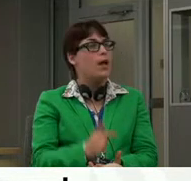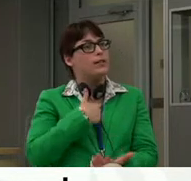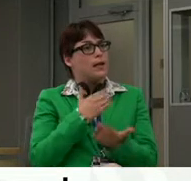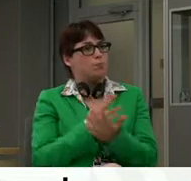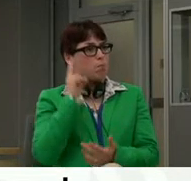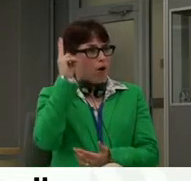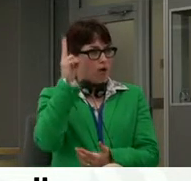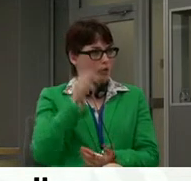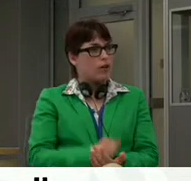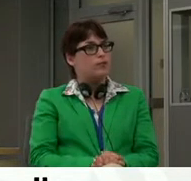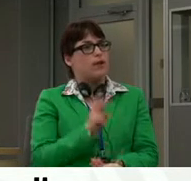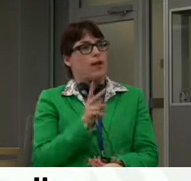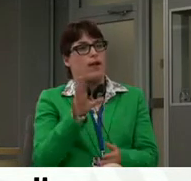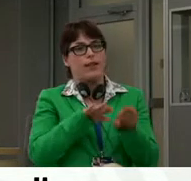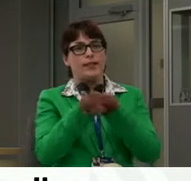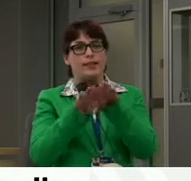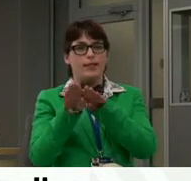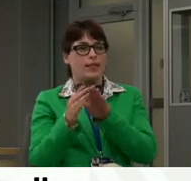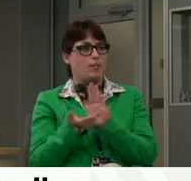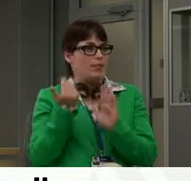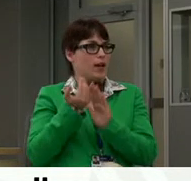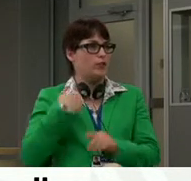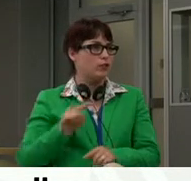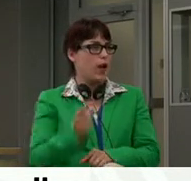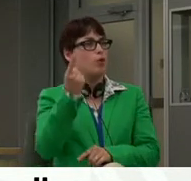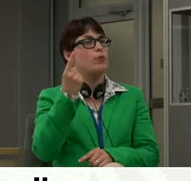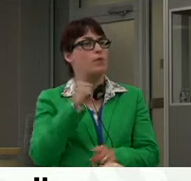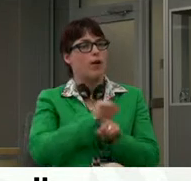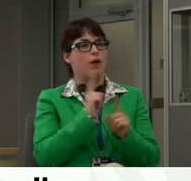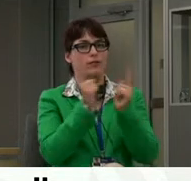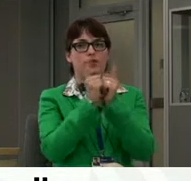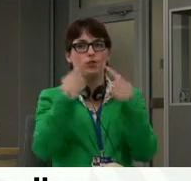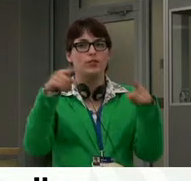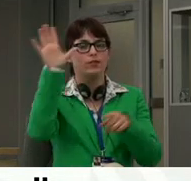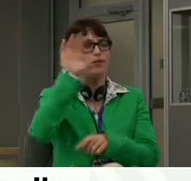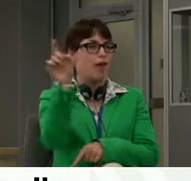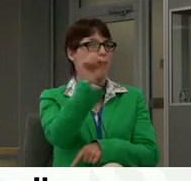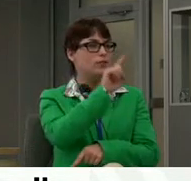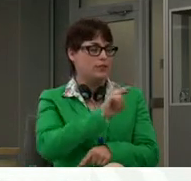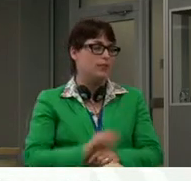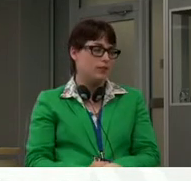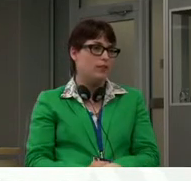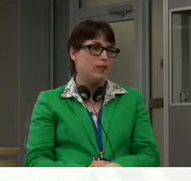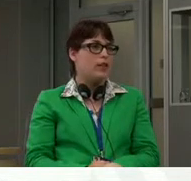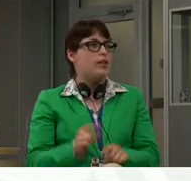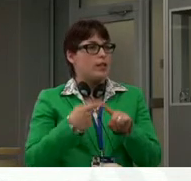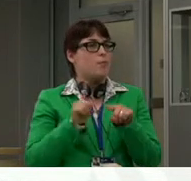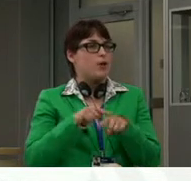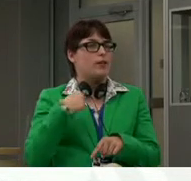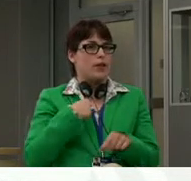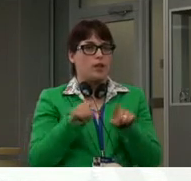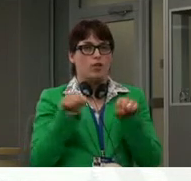independently, financially, and in other ways. I'm sure that other member states have similar